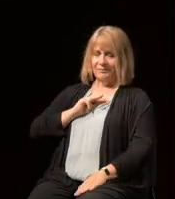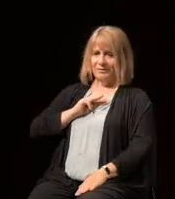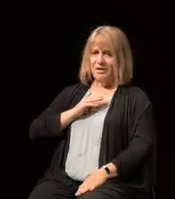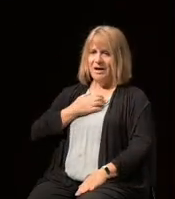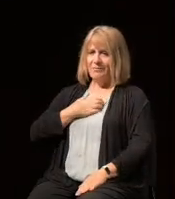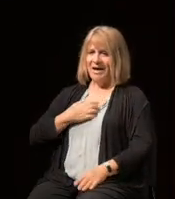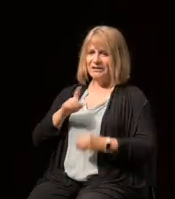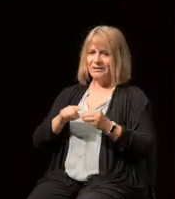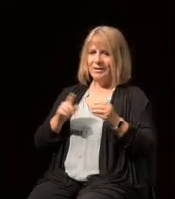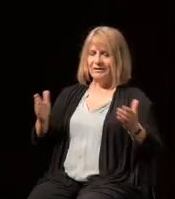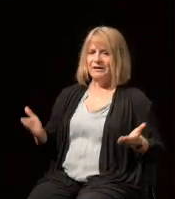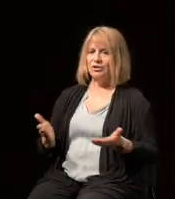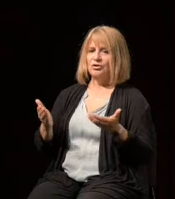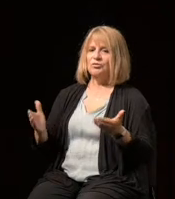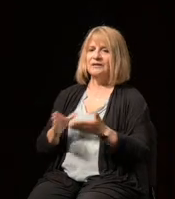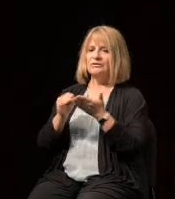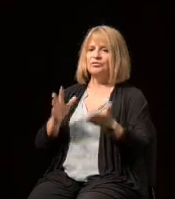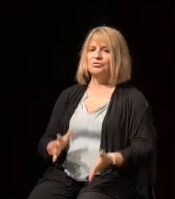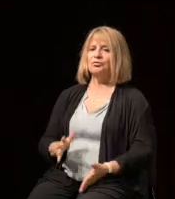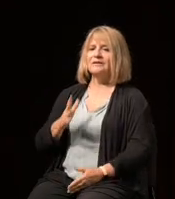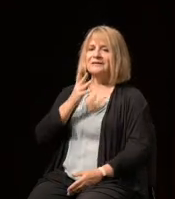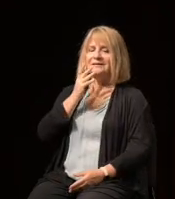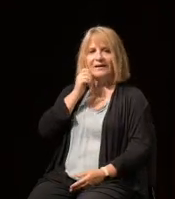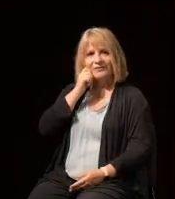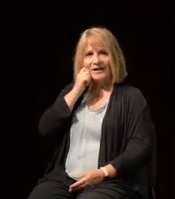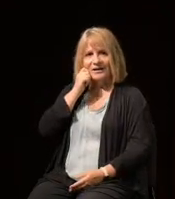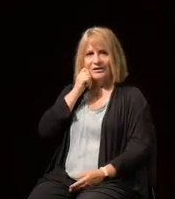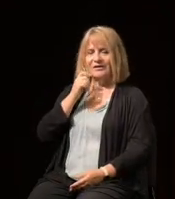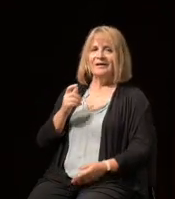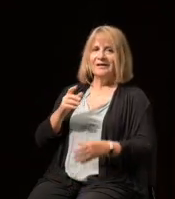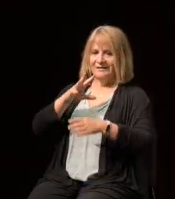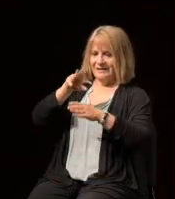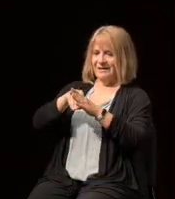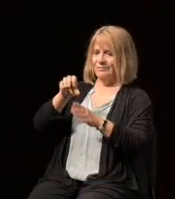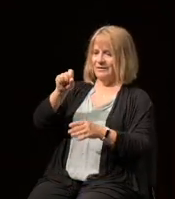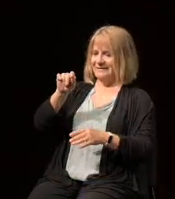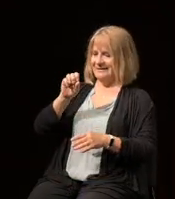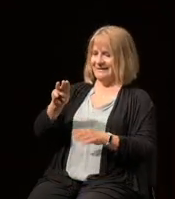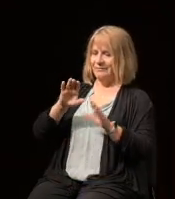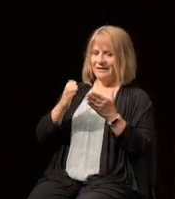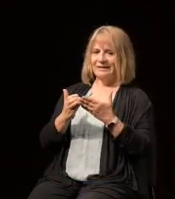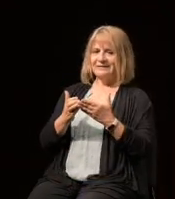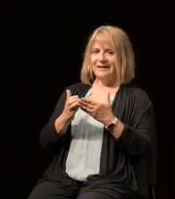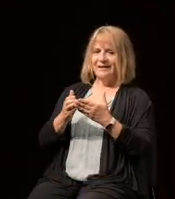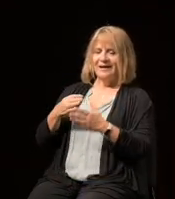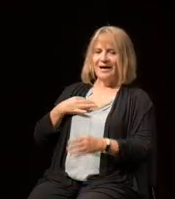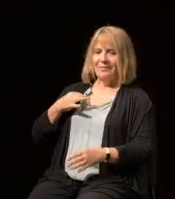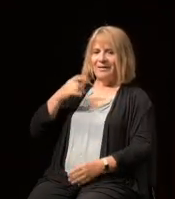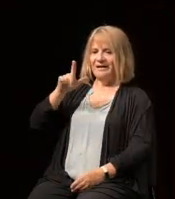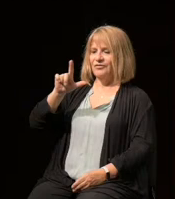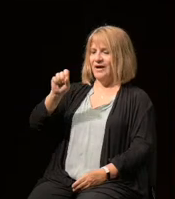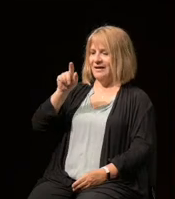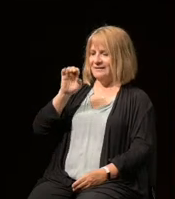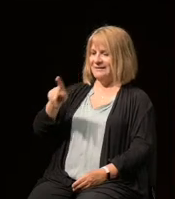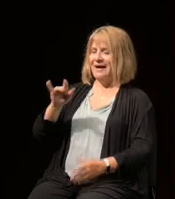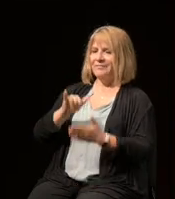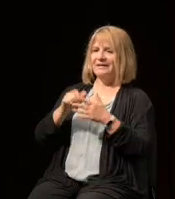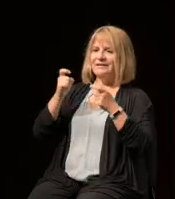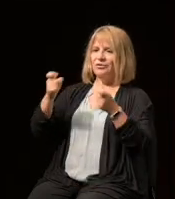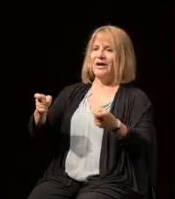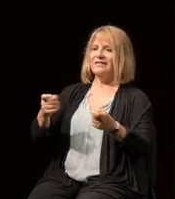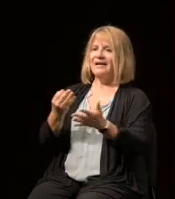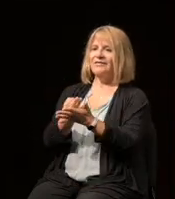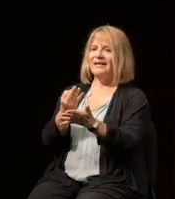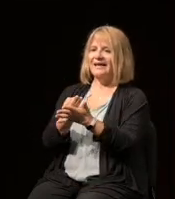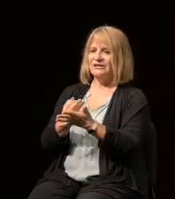encouraging students of color to pursue STEM fields. Applied for the LSAMP, a grant that financially assists